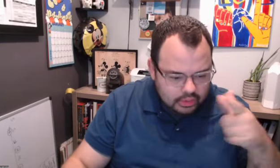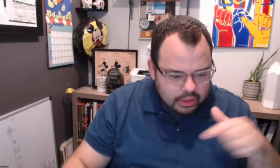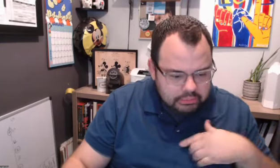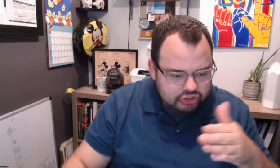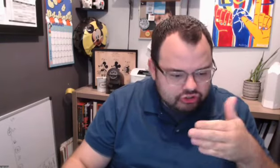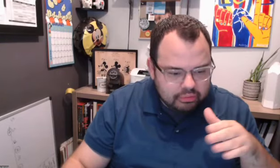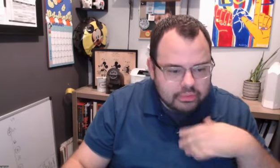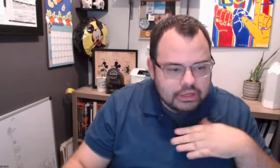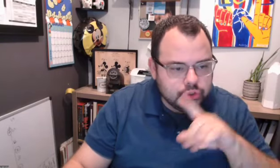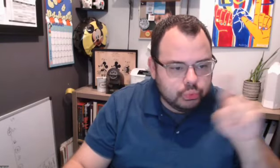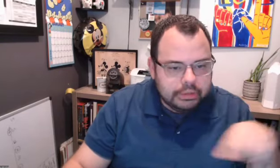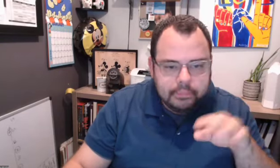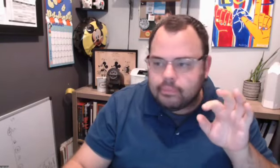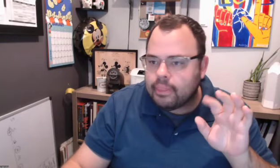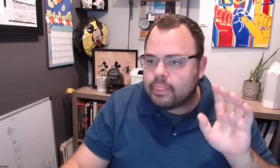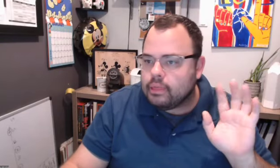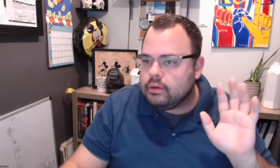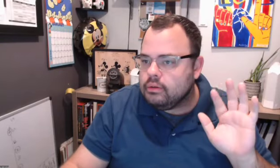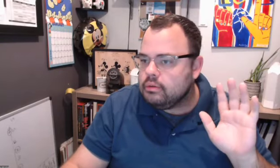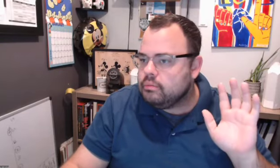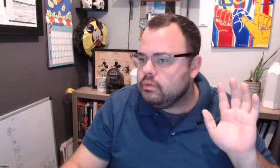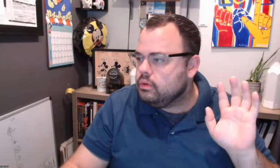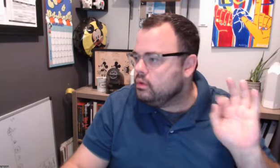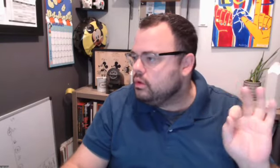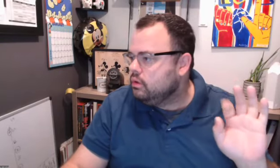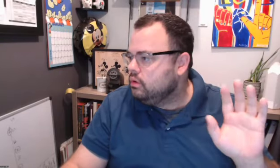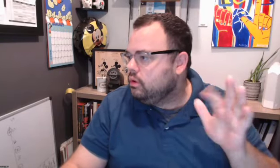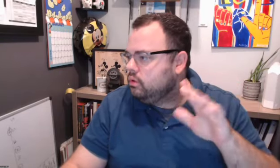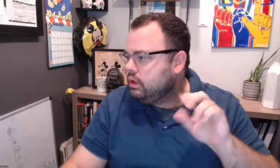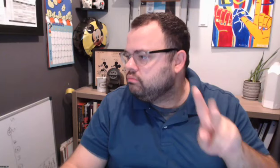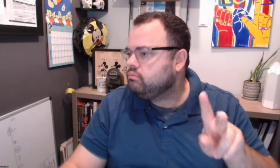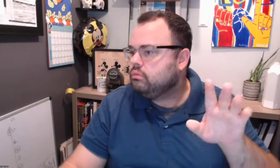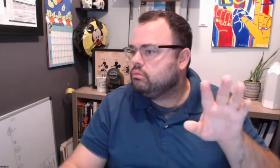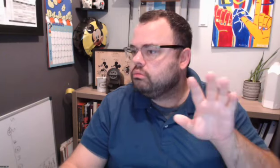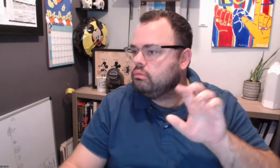So let me go ahead and share my screen.